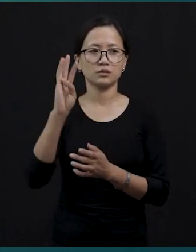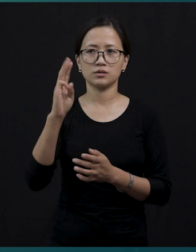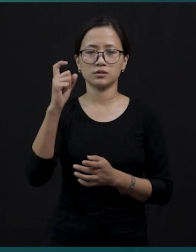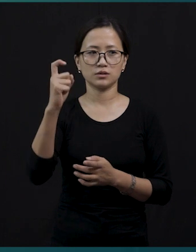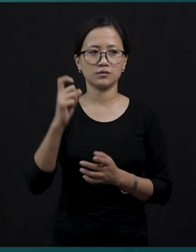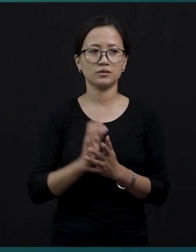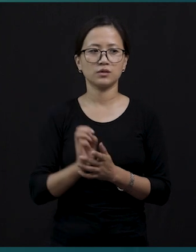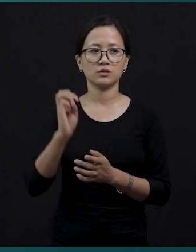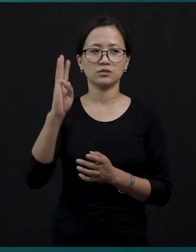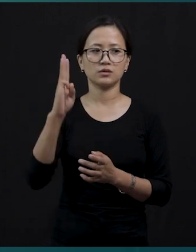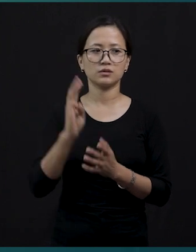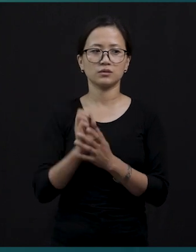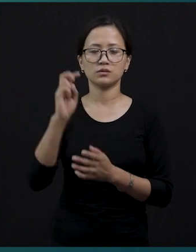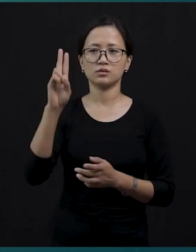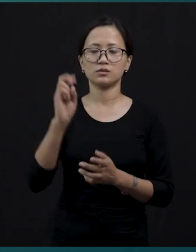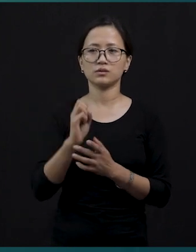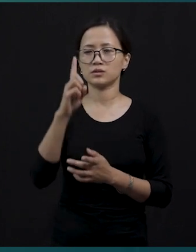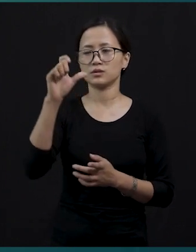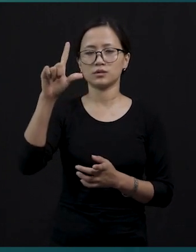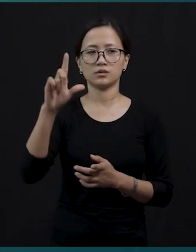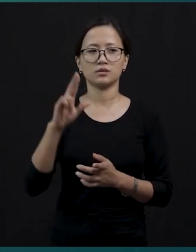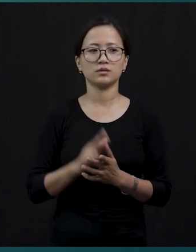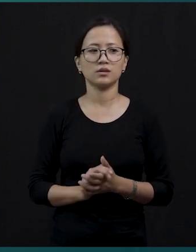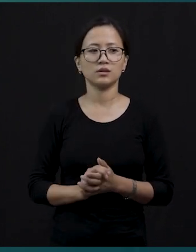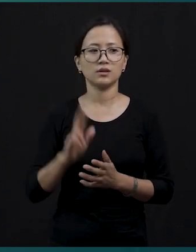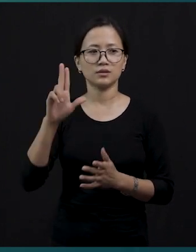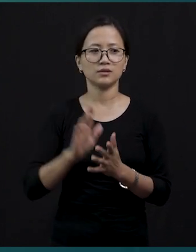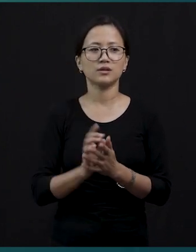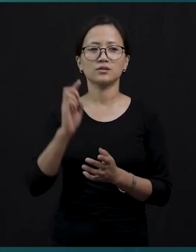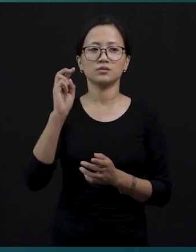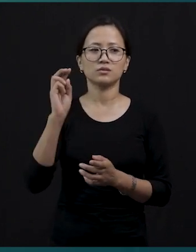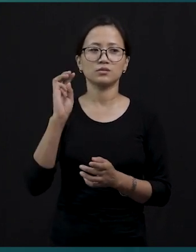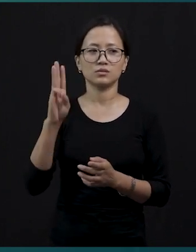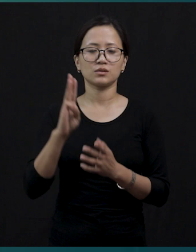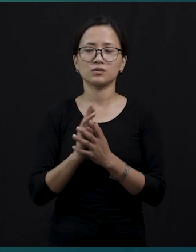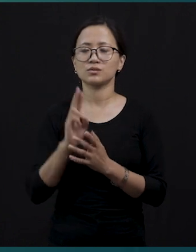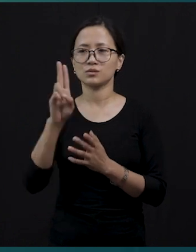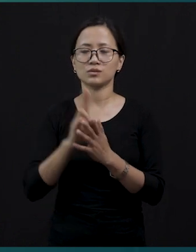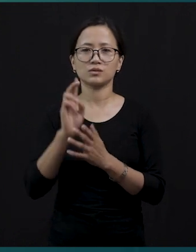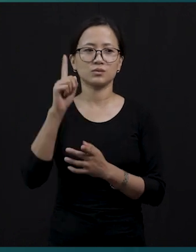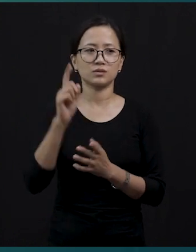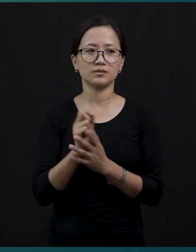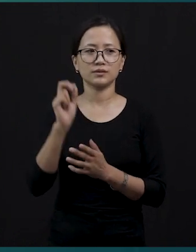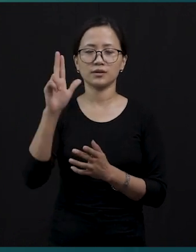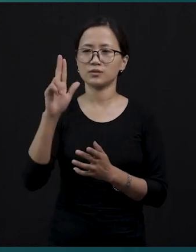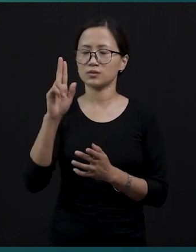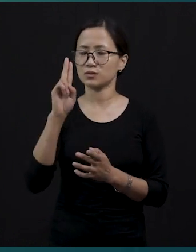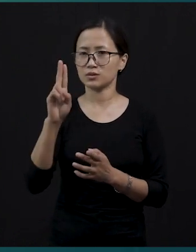3,237. Then you have 3,218. Then you have 2,128. You have next